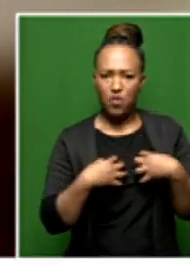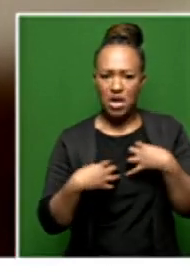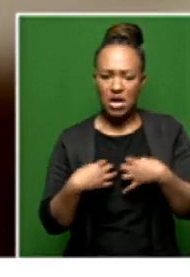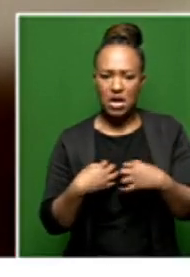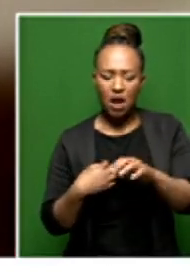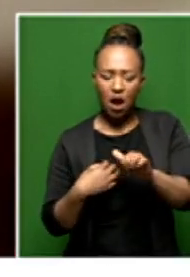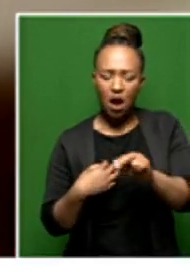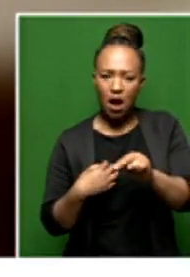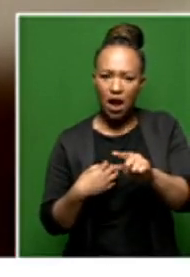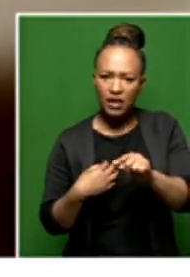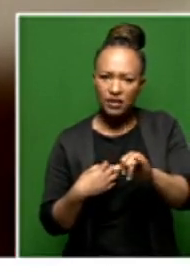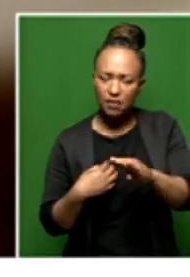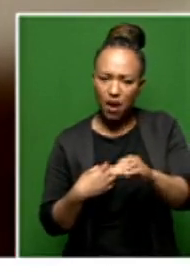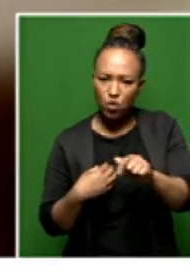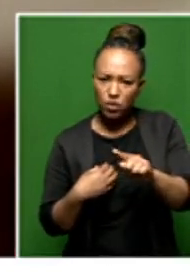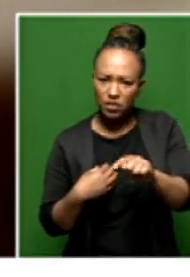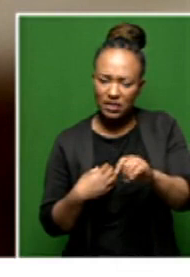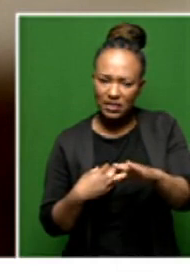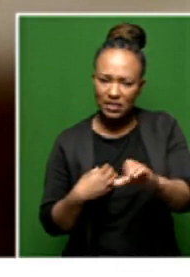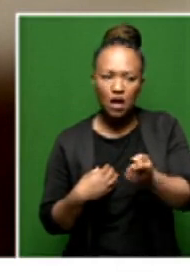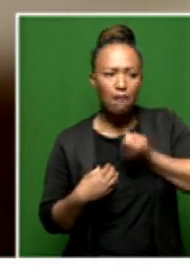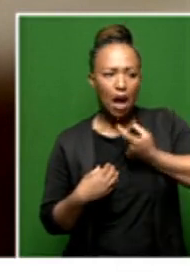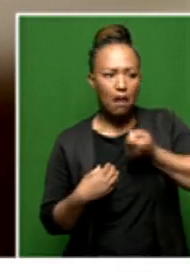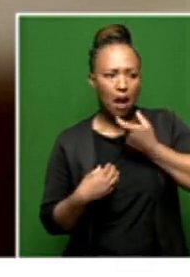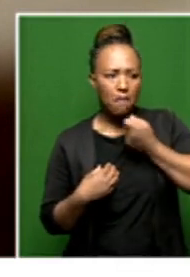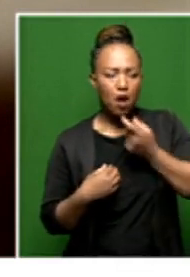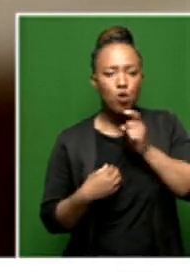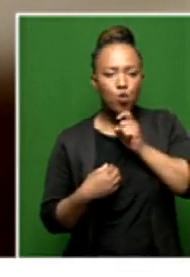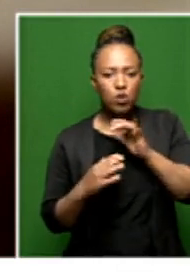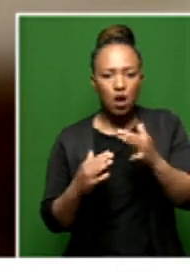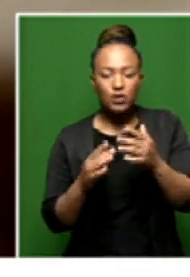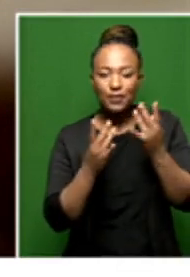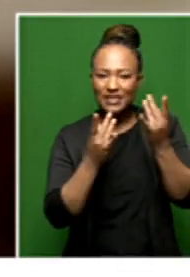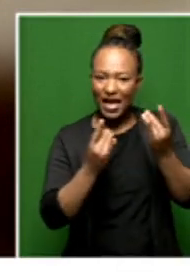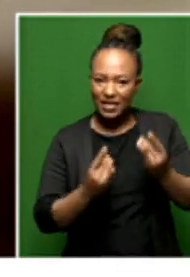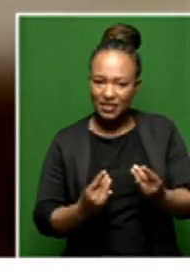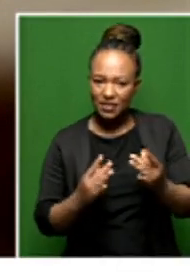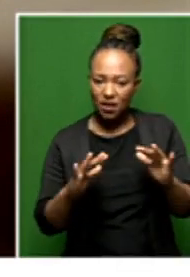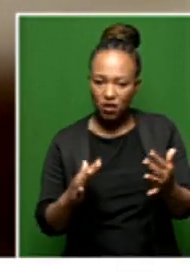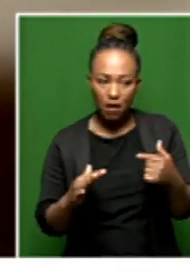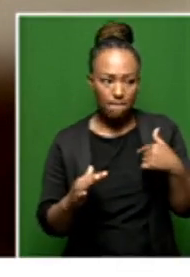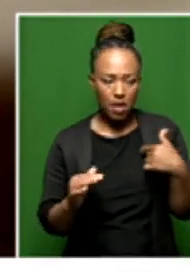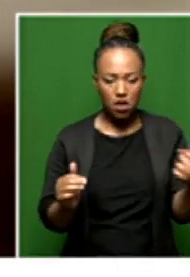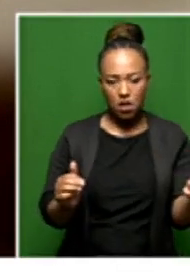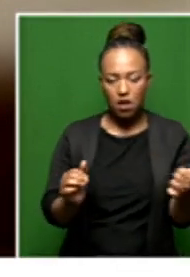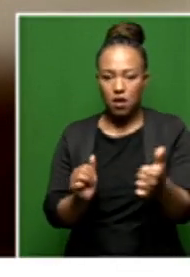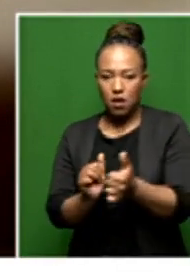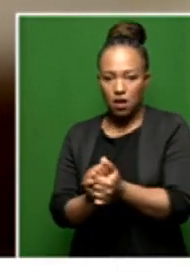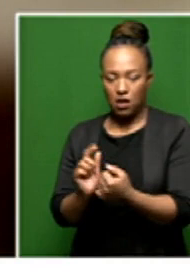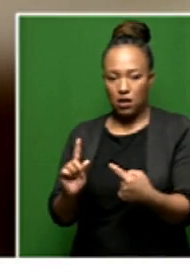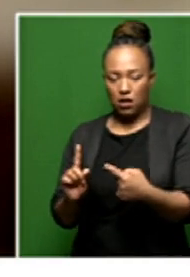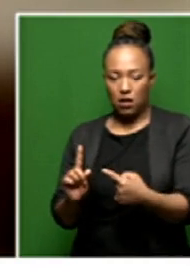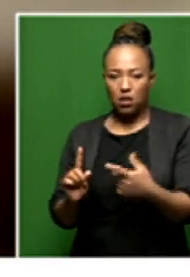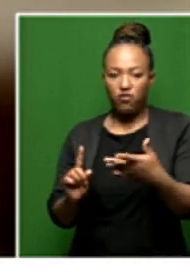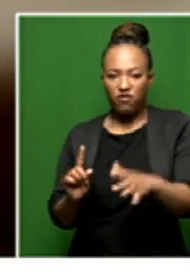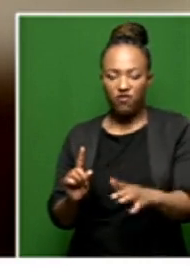being used and wanted to actually dig down and find out what the statistics said. And I came at this from the place of we